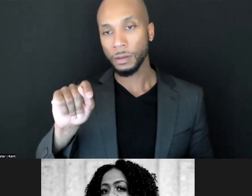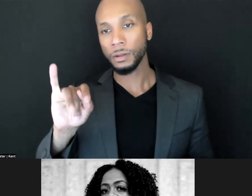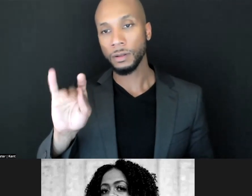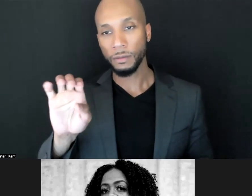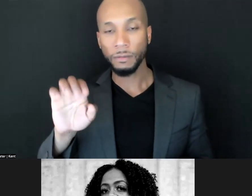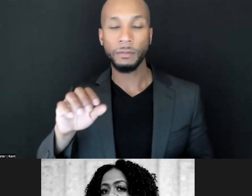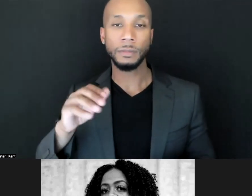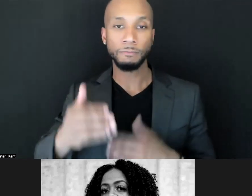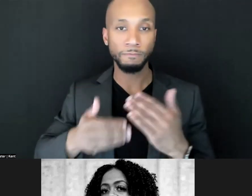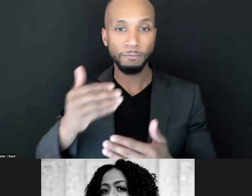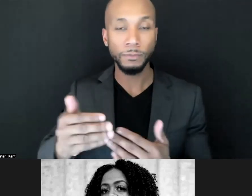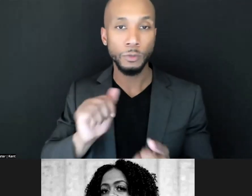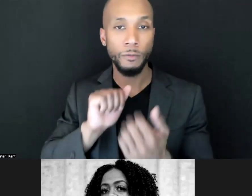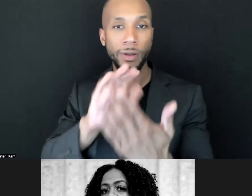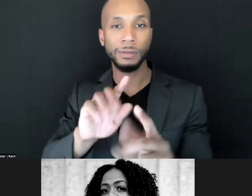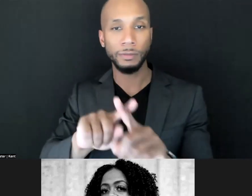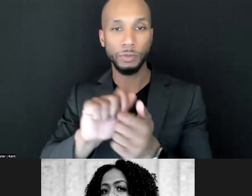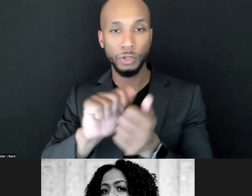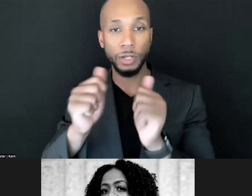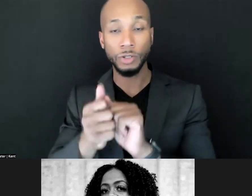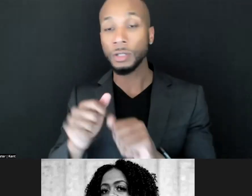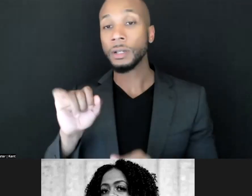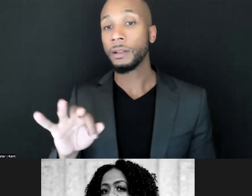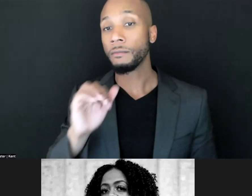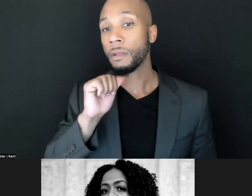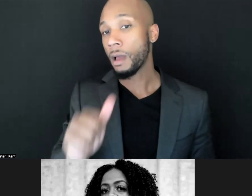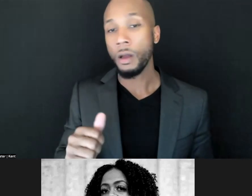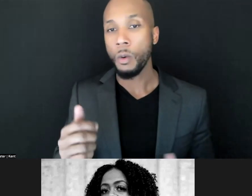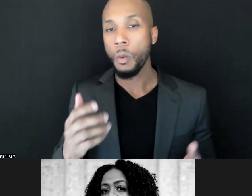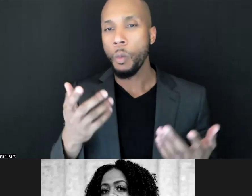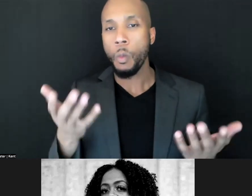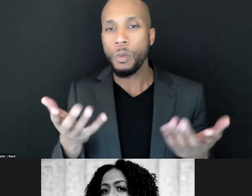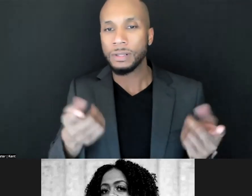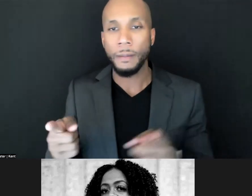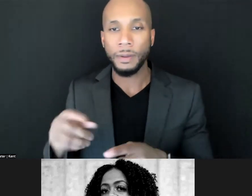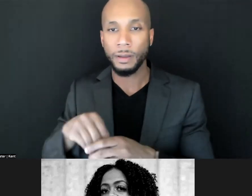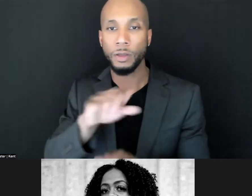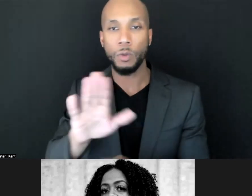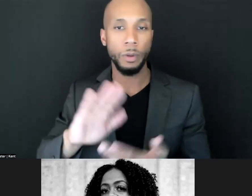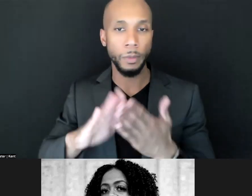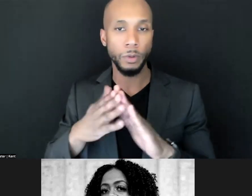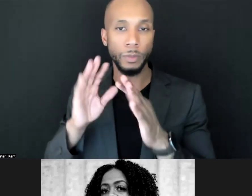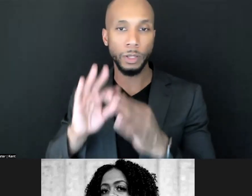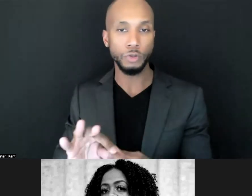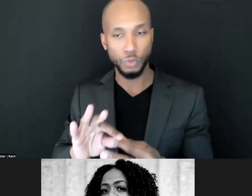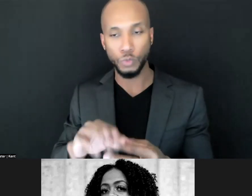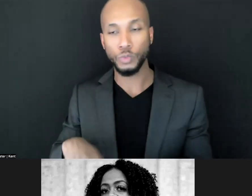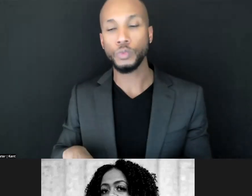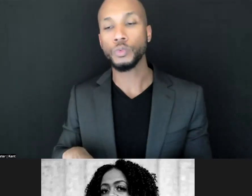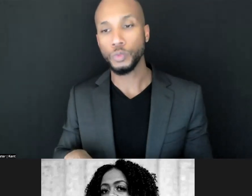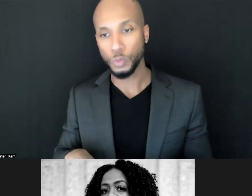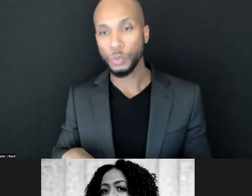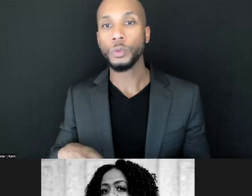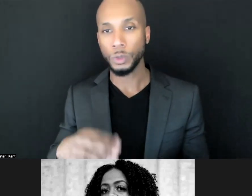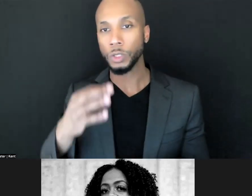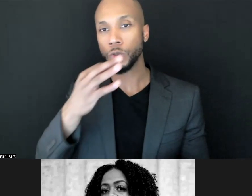to face these changes? And if not, like what's happening in your community in regards to these